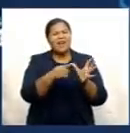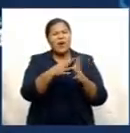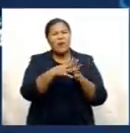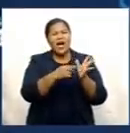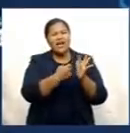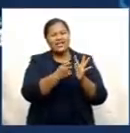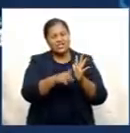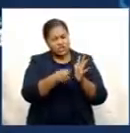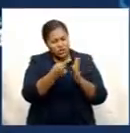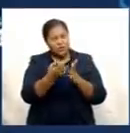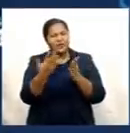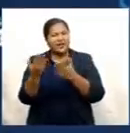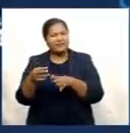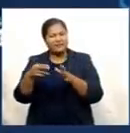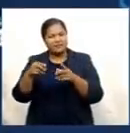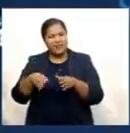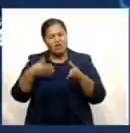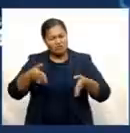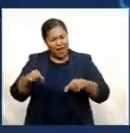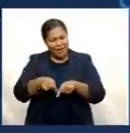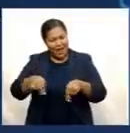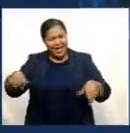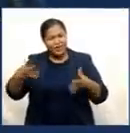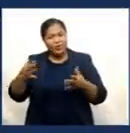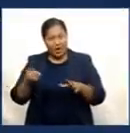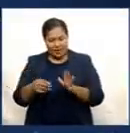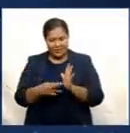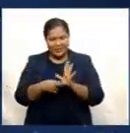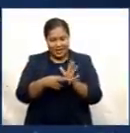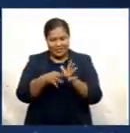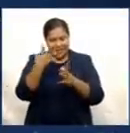Tramline in Nawaka, has 8 new cases.